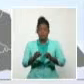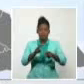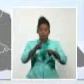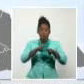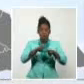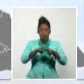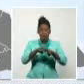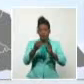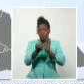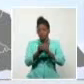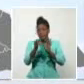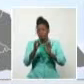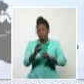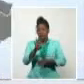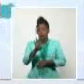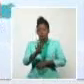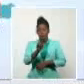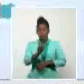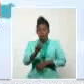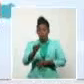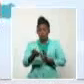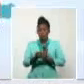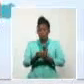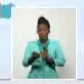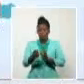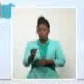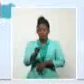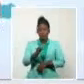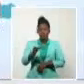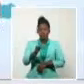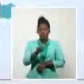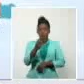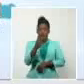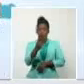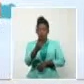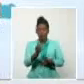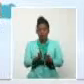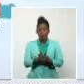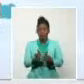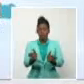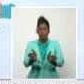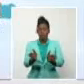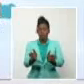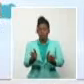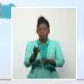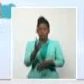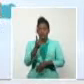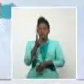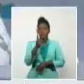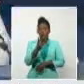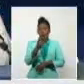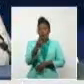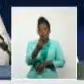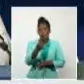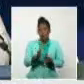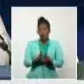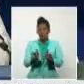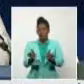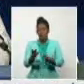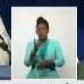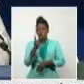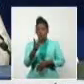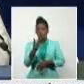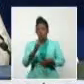cases. Son 2 del municipio de Arroyo Naranjo, 1 del municipio San Miguel del Padrón y 1 de Centro